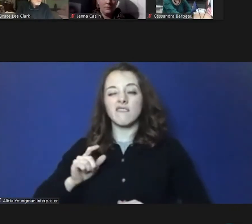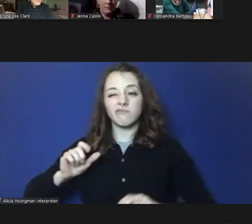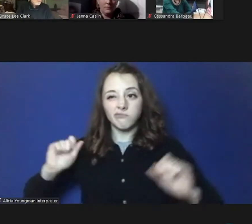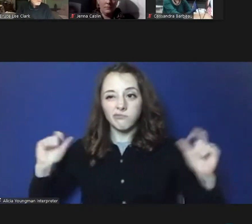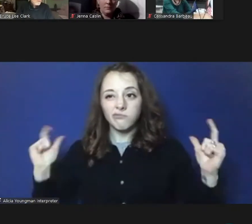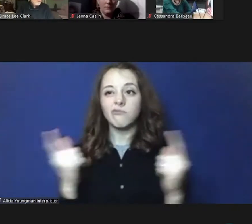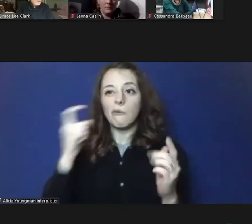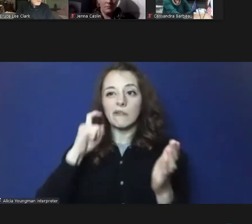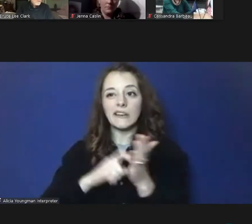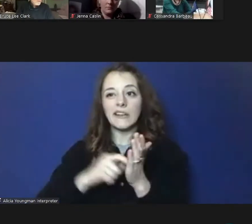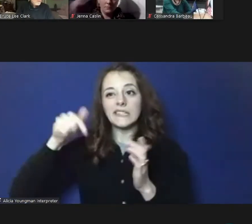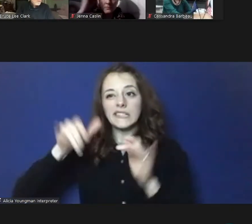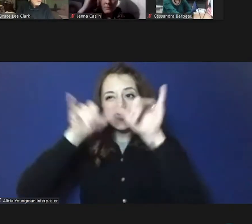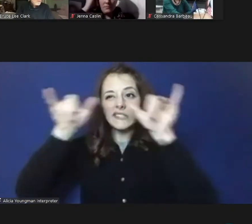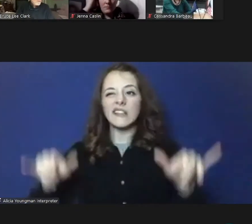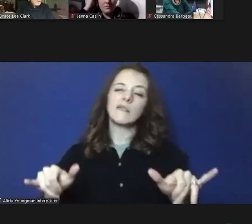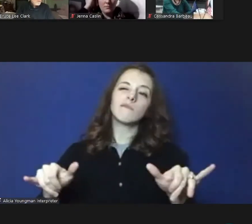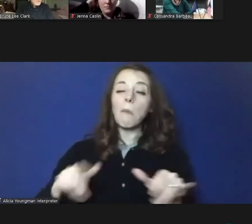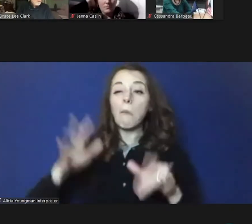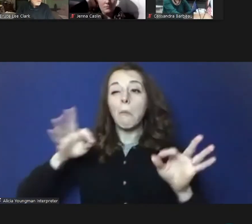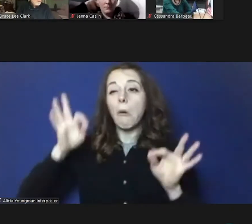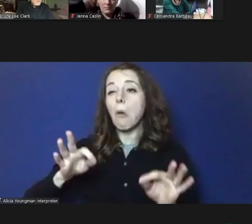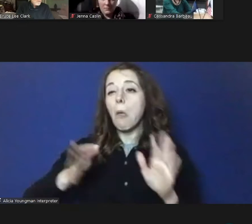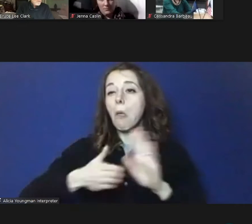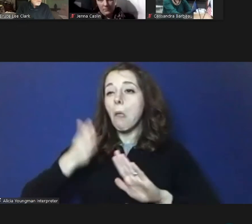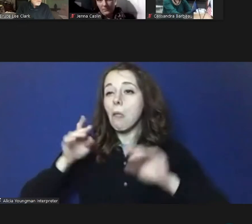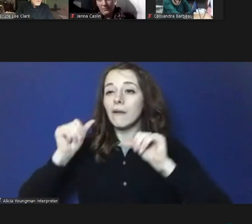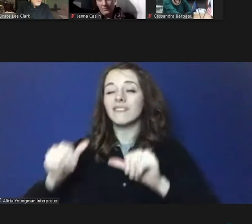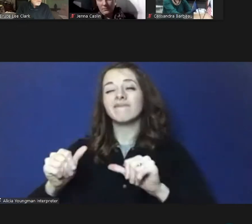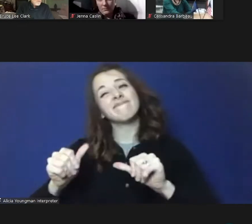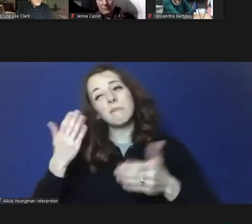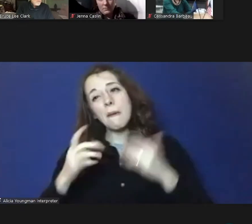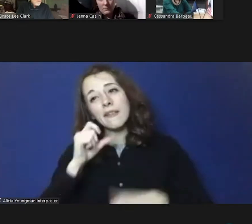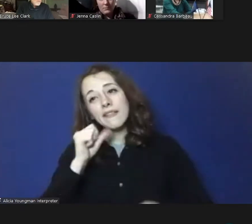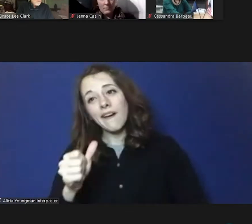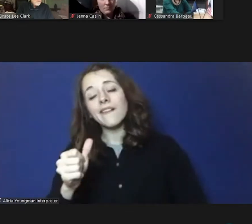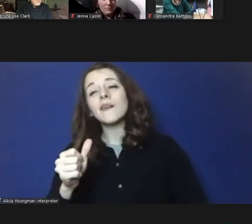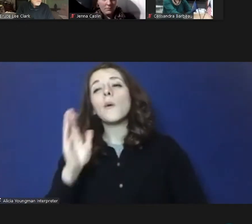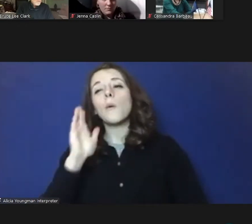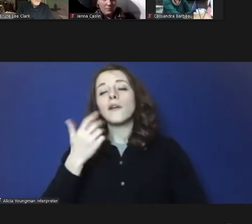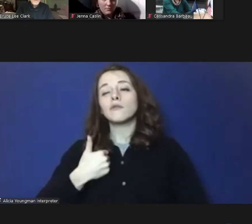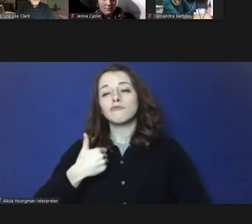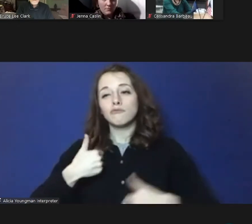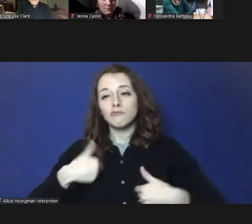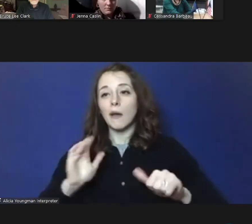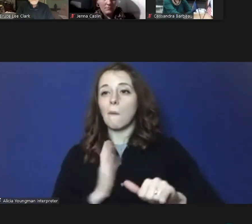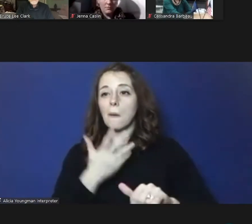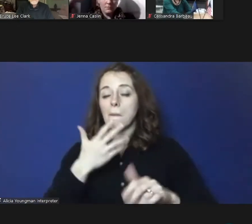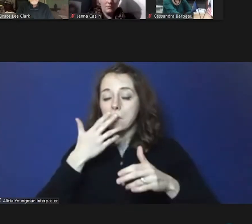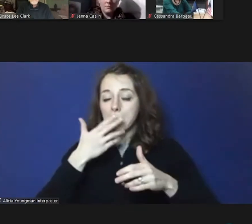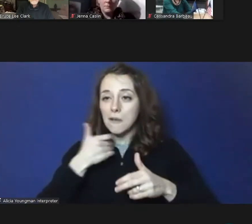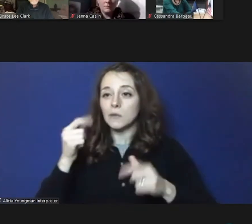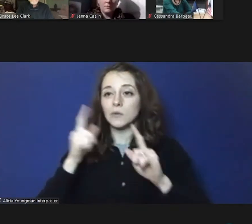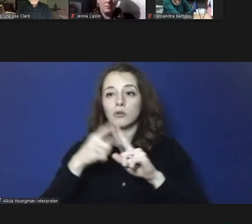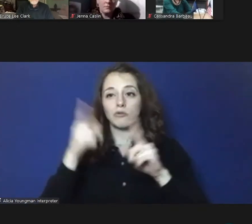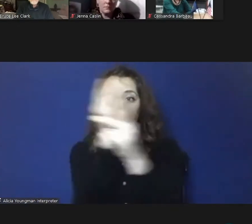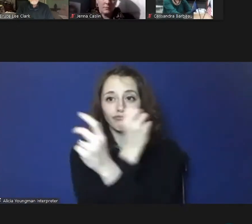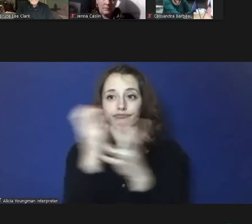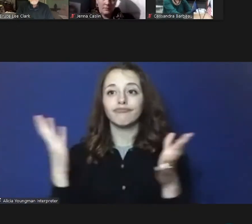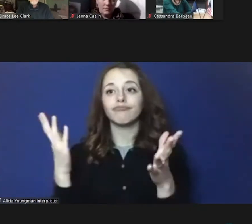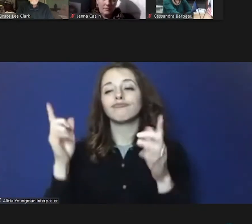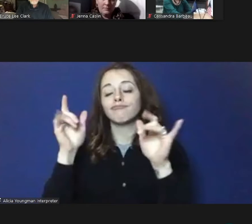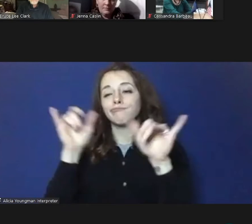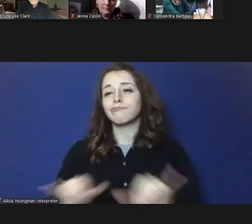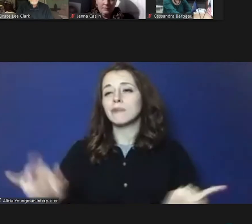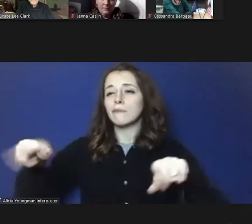is an imperfect system tonight. We're all going to do the best we can to provide the information that the public has become accustomed to at a town meeting. As